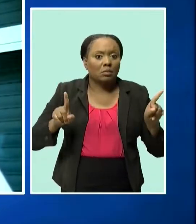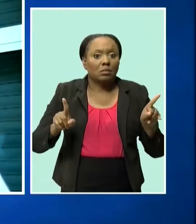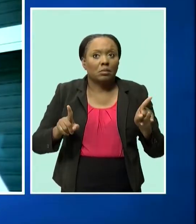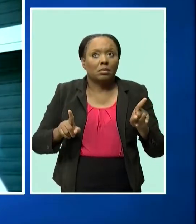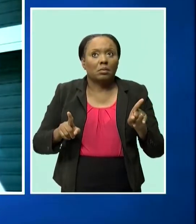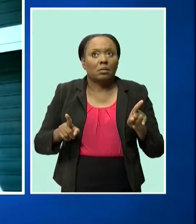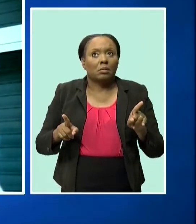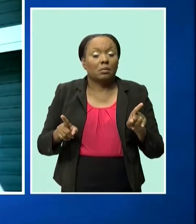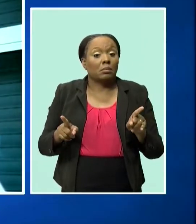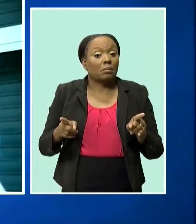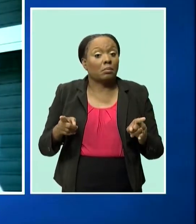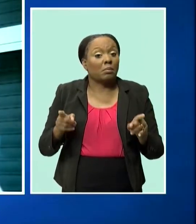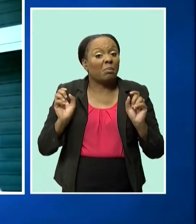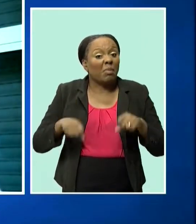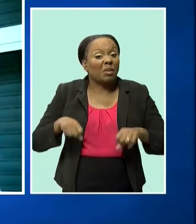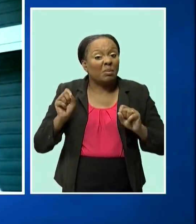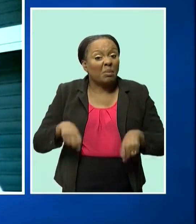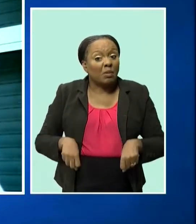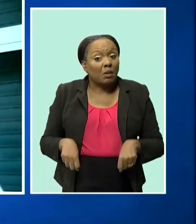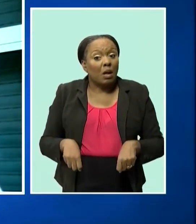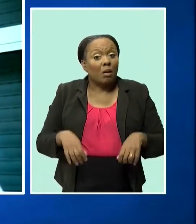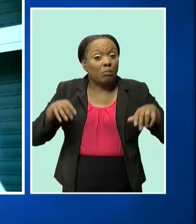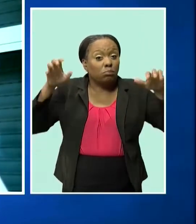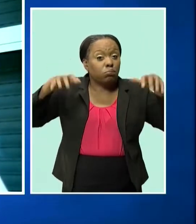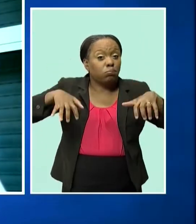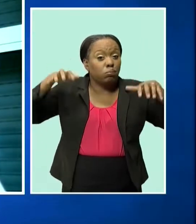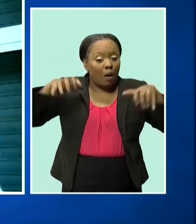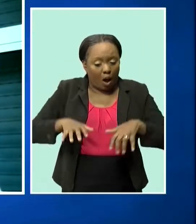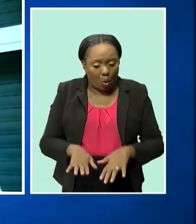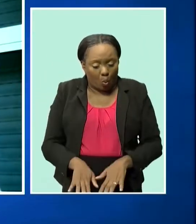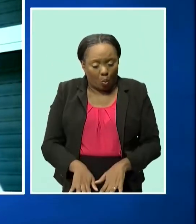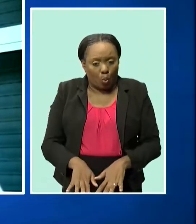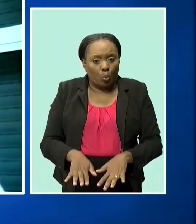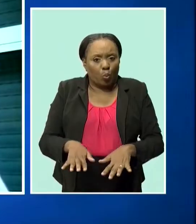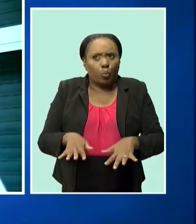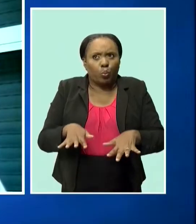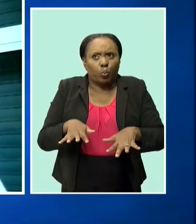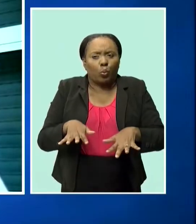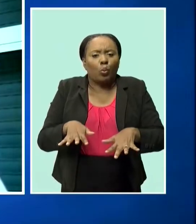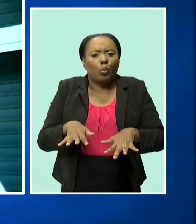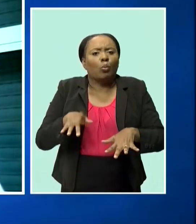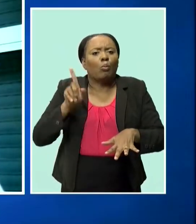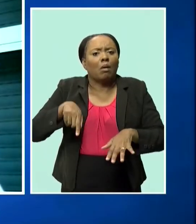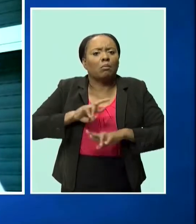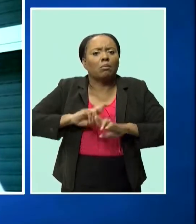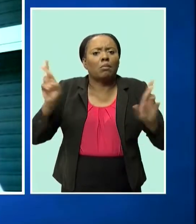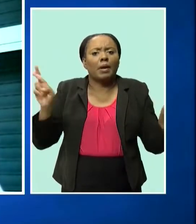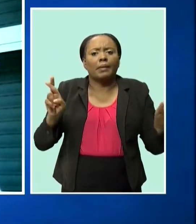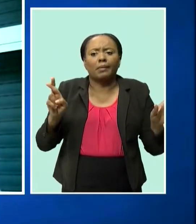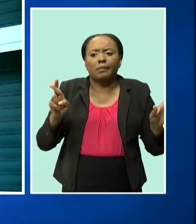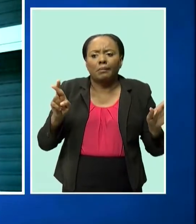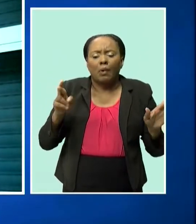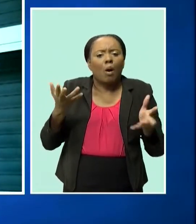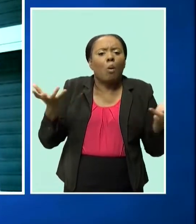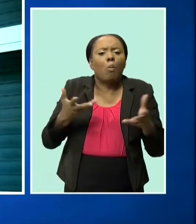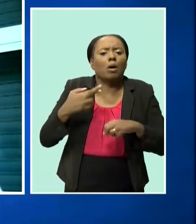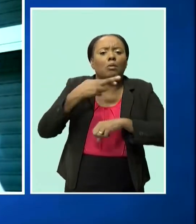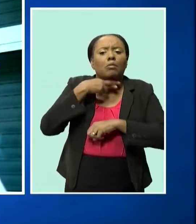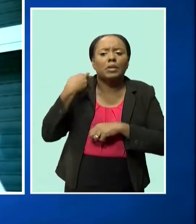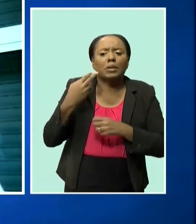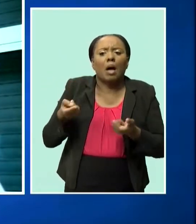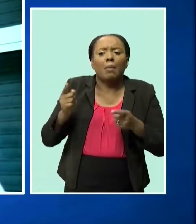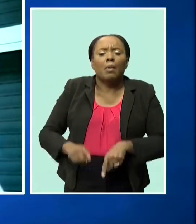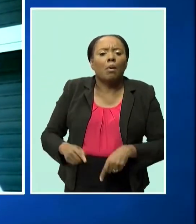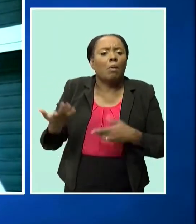of 2 to 3 inches, which could, cause flooding. So we have to be ready and understand the risk that can happen as the